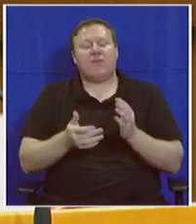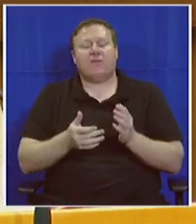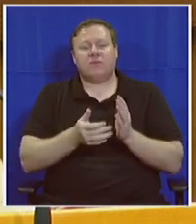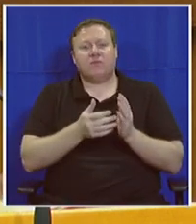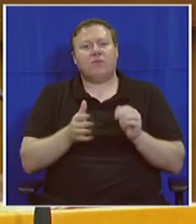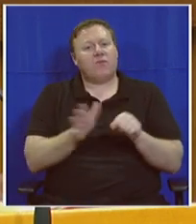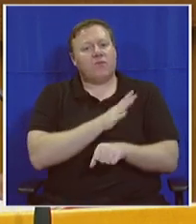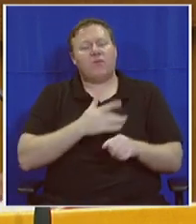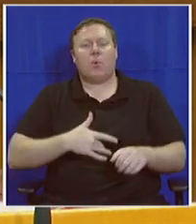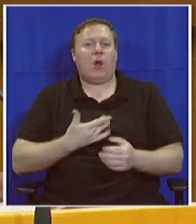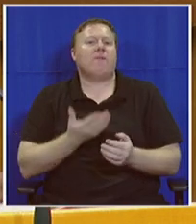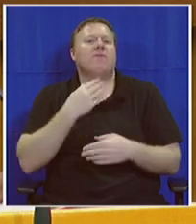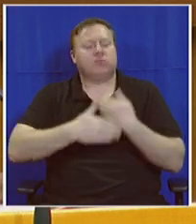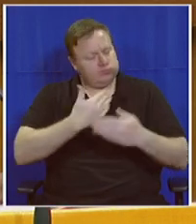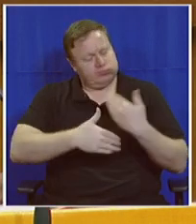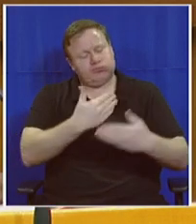to celebrate her life.